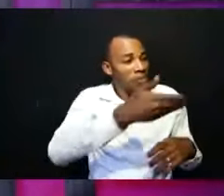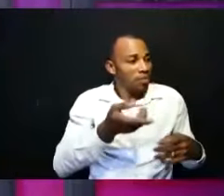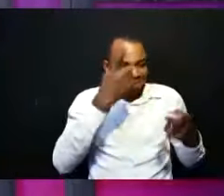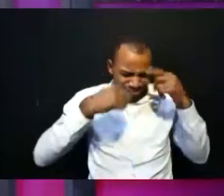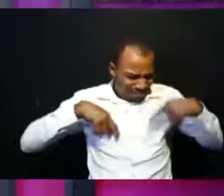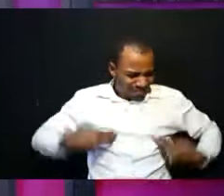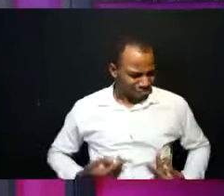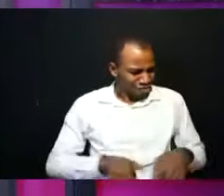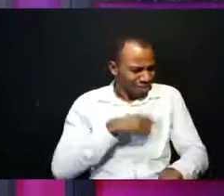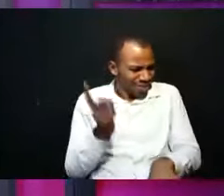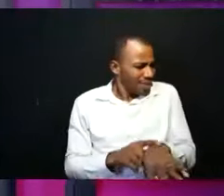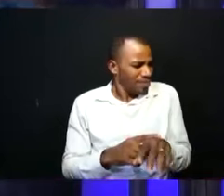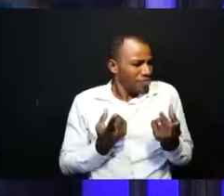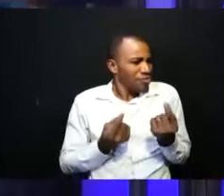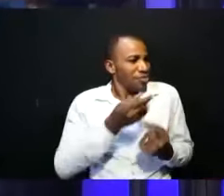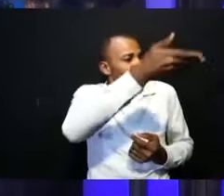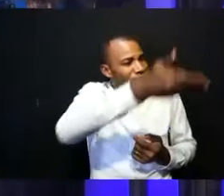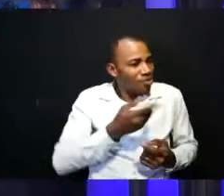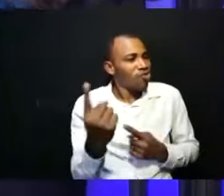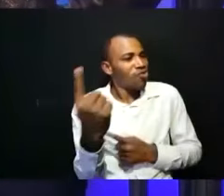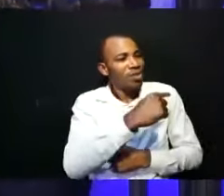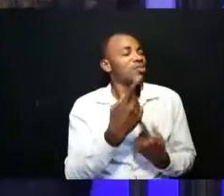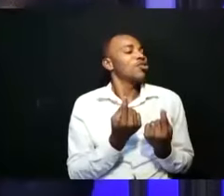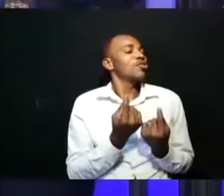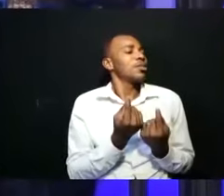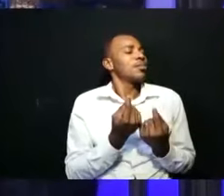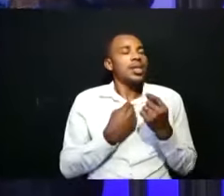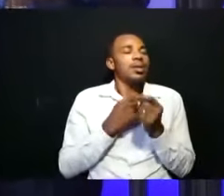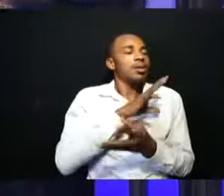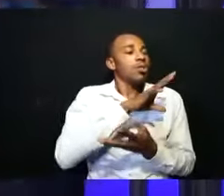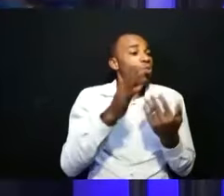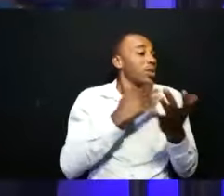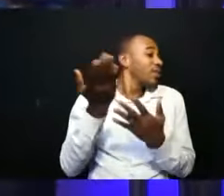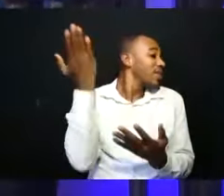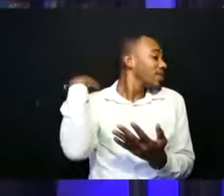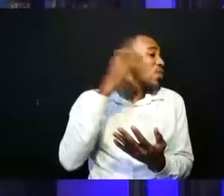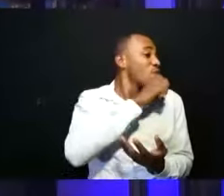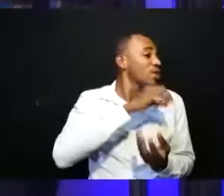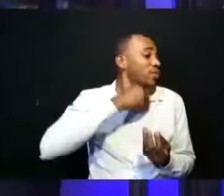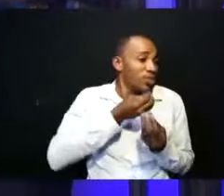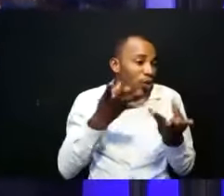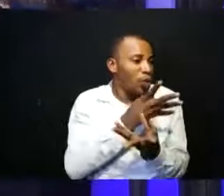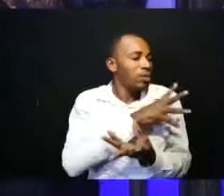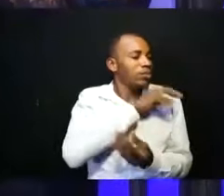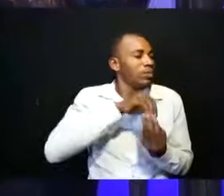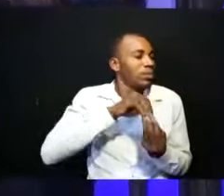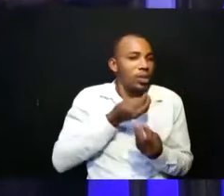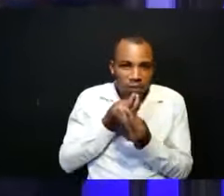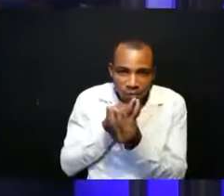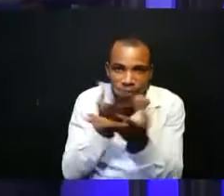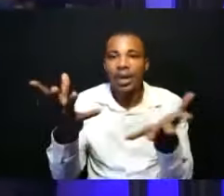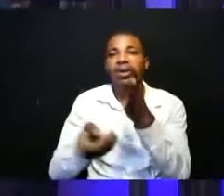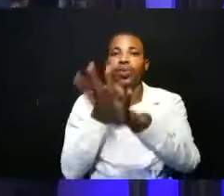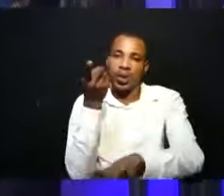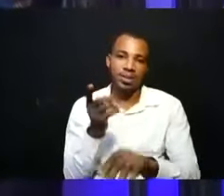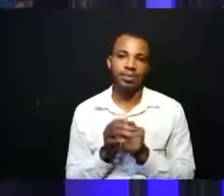saw Kenya na, I want to meet Kenya Misemono. Obuani na ano edeba. That is how life is. There will come a time that even